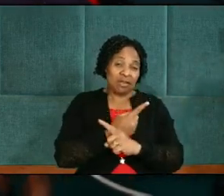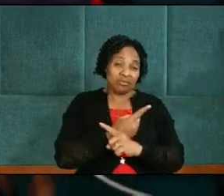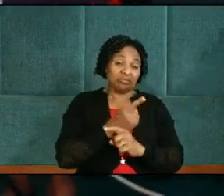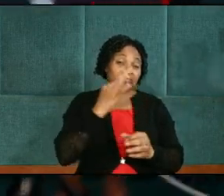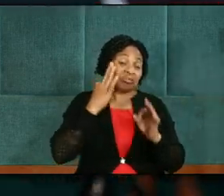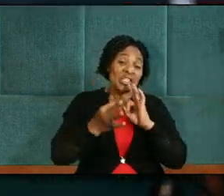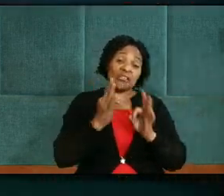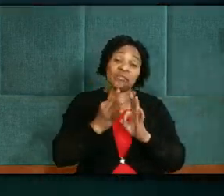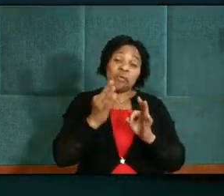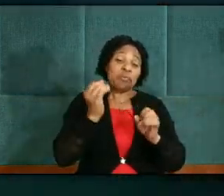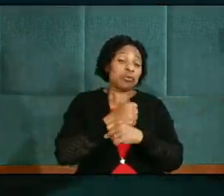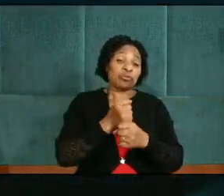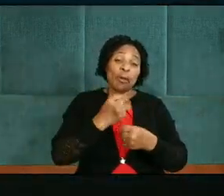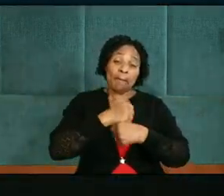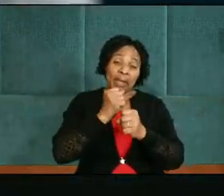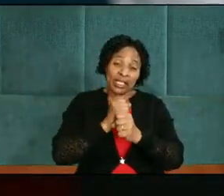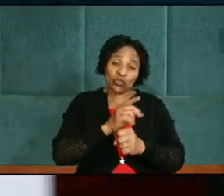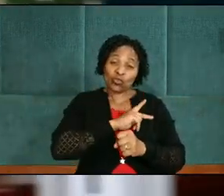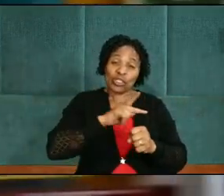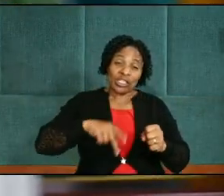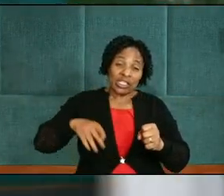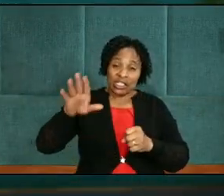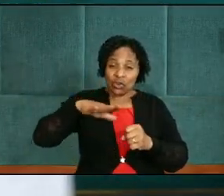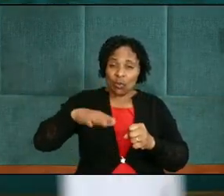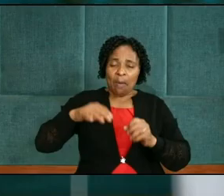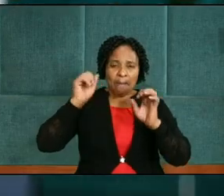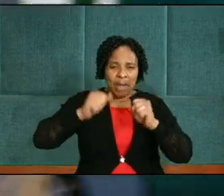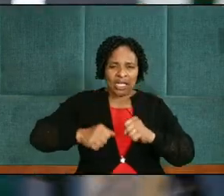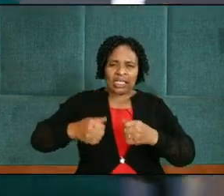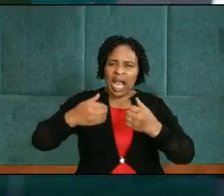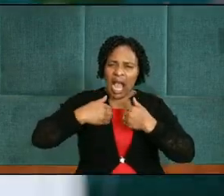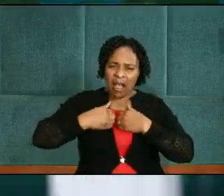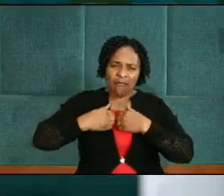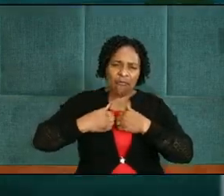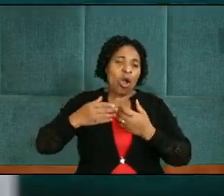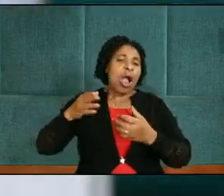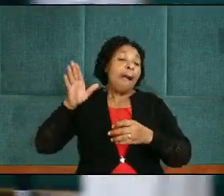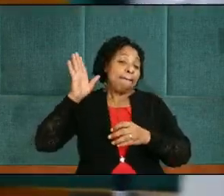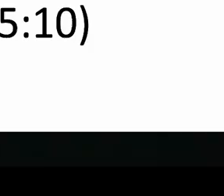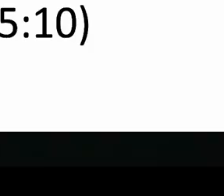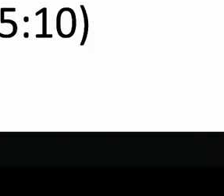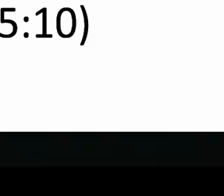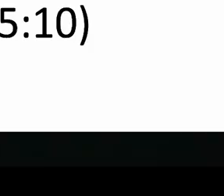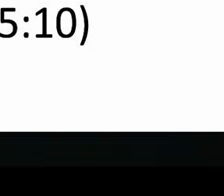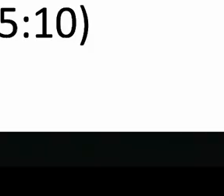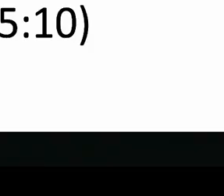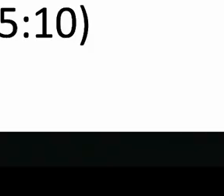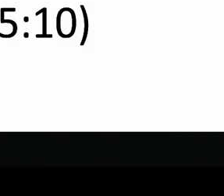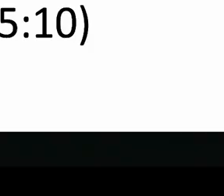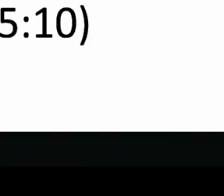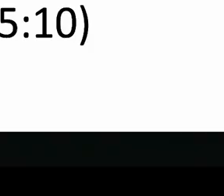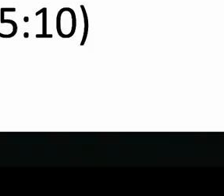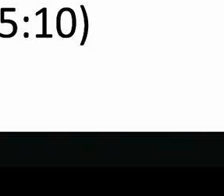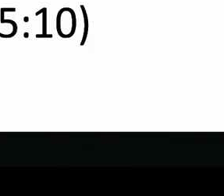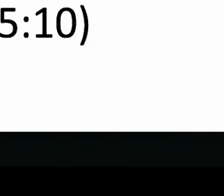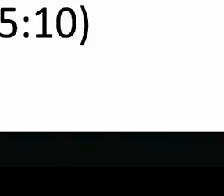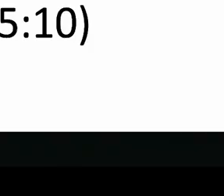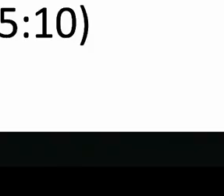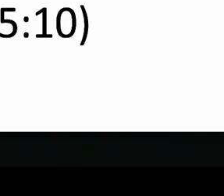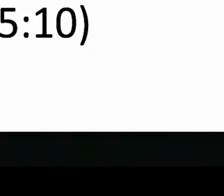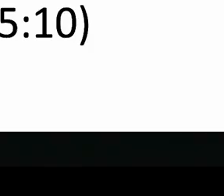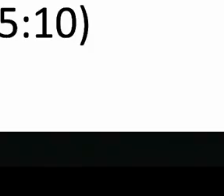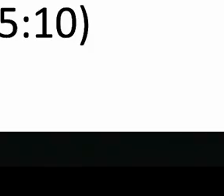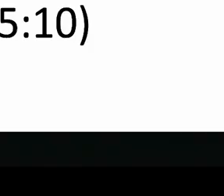the kingdom, we have to have the abiding presence. Hear what the text says in verse 10. While they went to buy, these guys who didn't